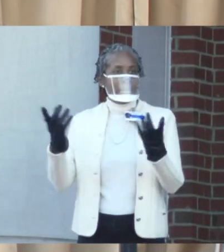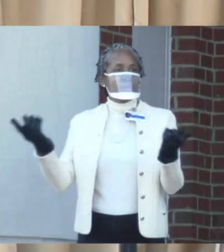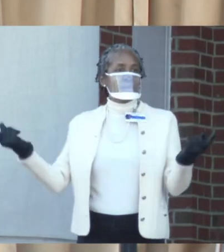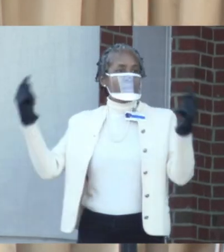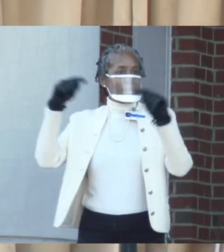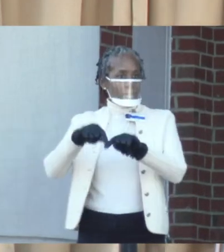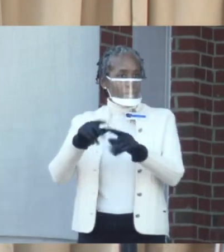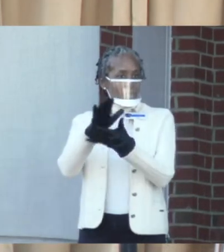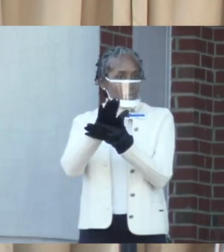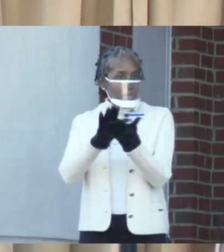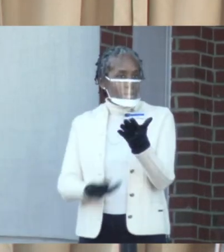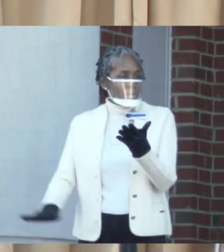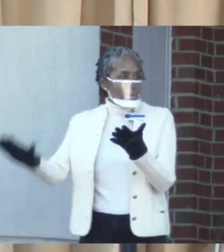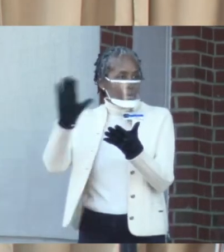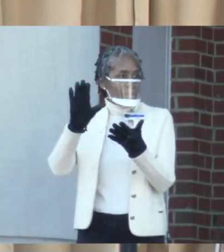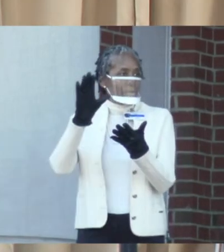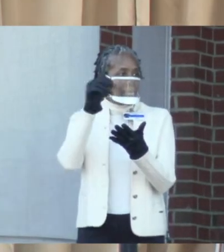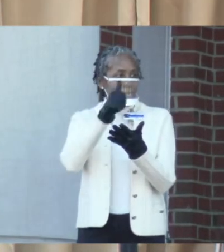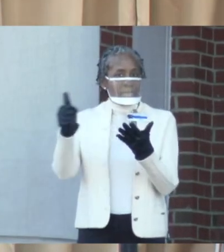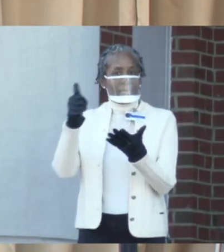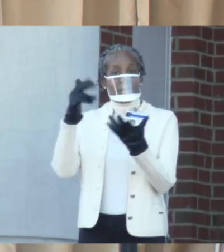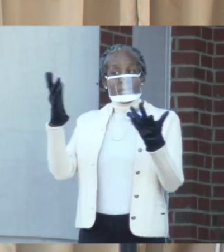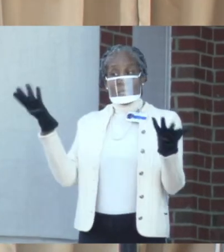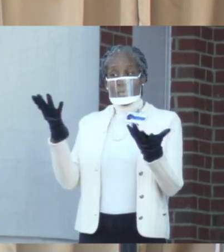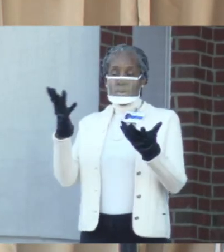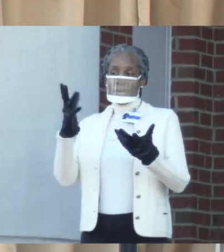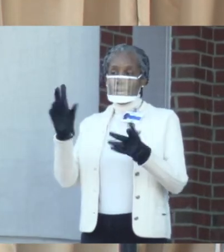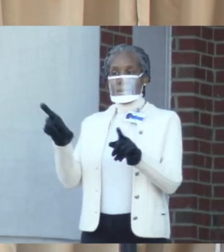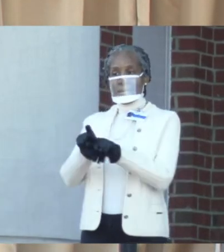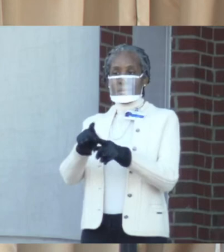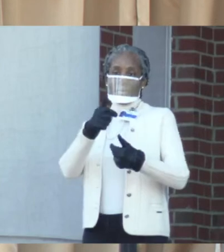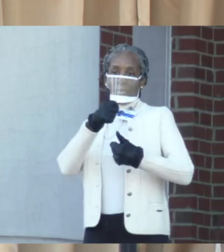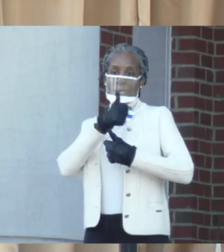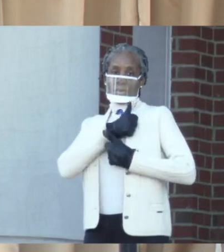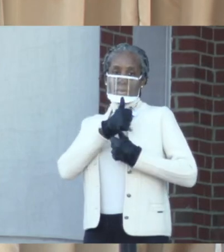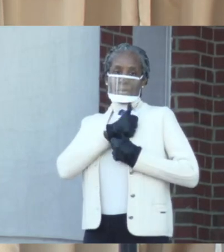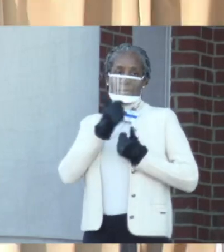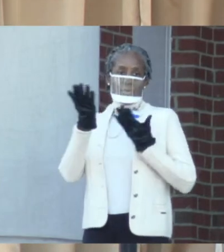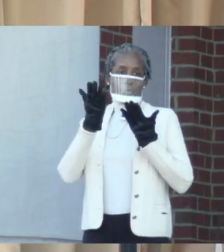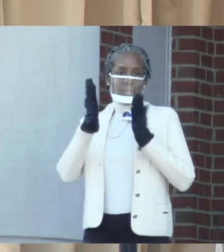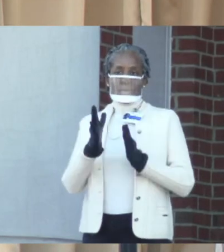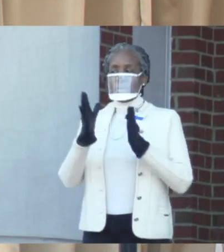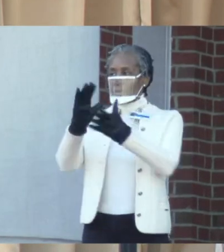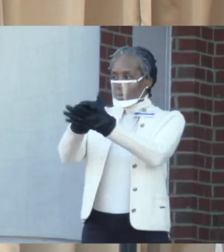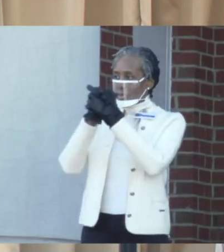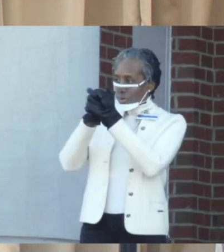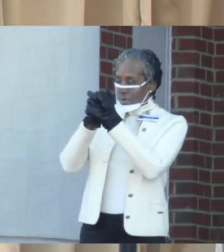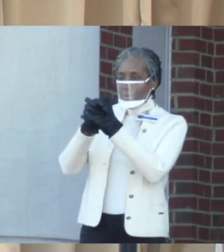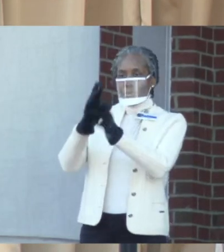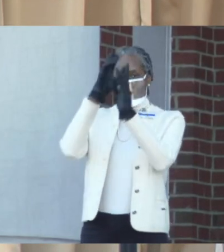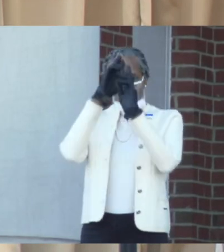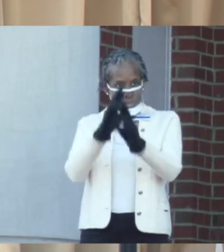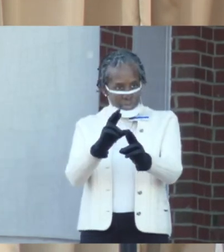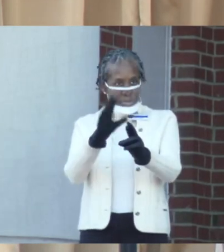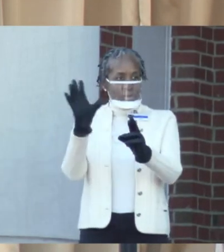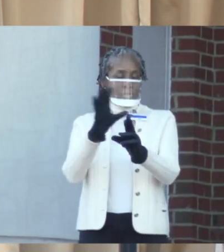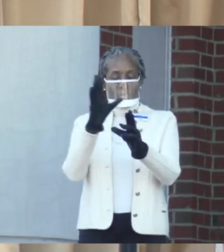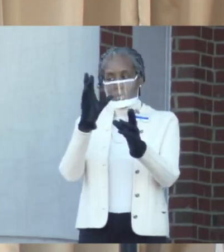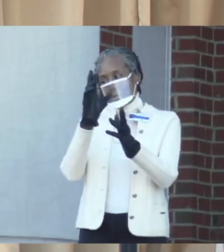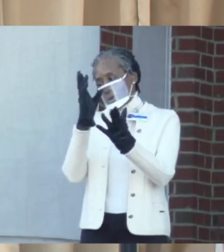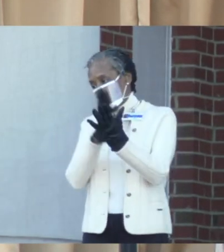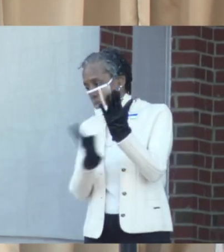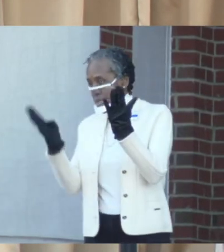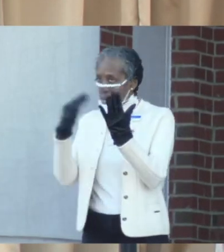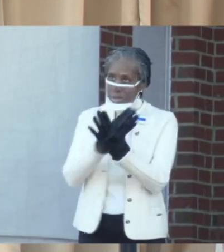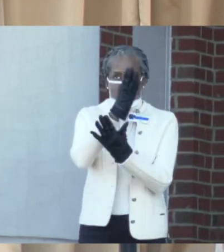college after serving in our country's armed forces. On behalf of the college, we congratulate you. We respect the journey that you have